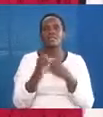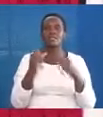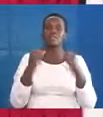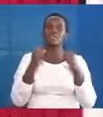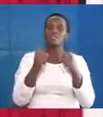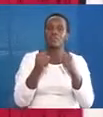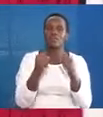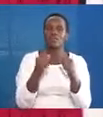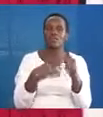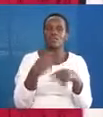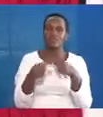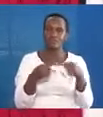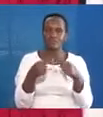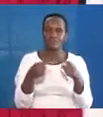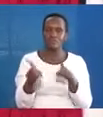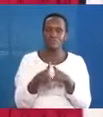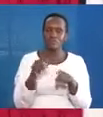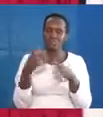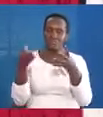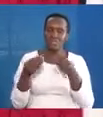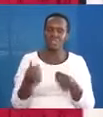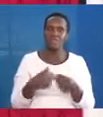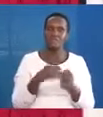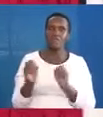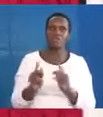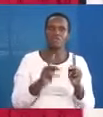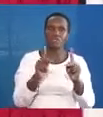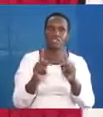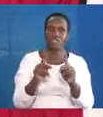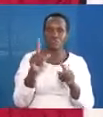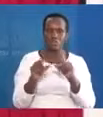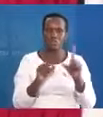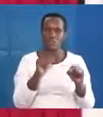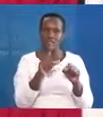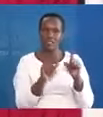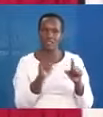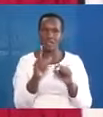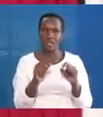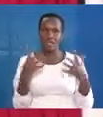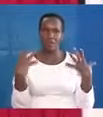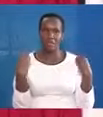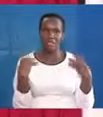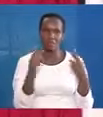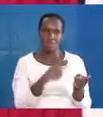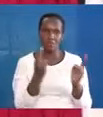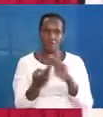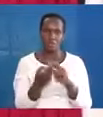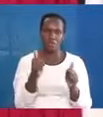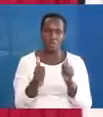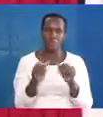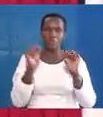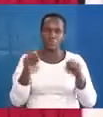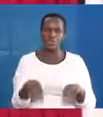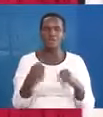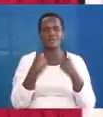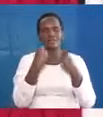and it has afforded us the opportunity to identify the practical reforms that would strengthen